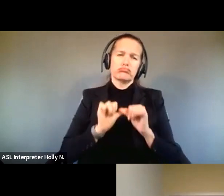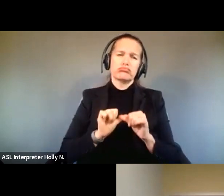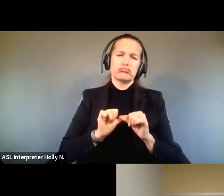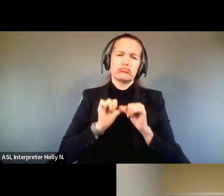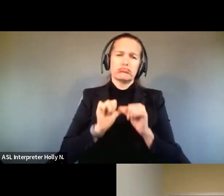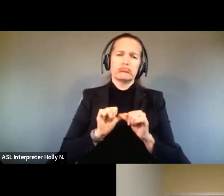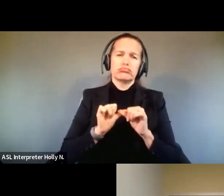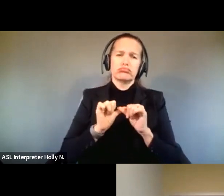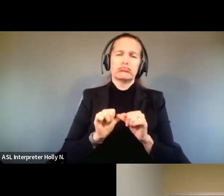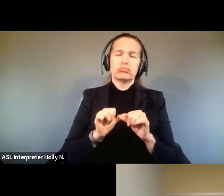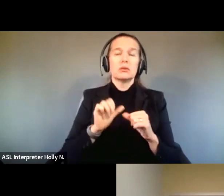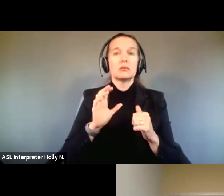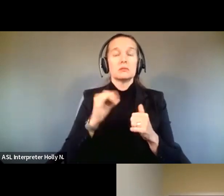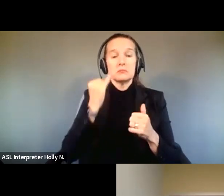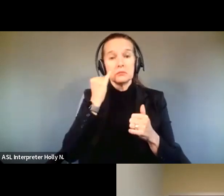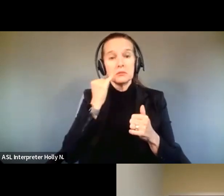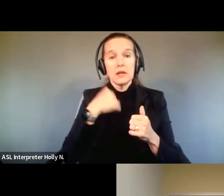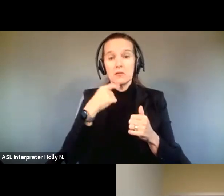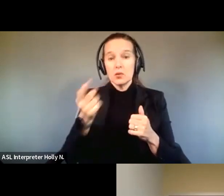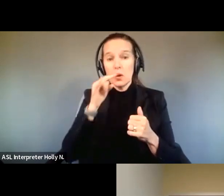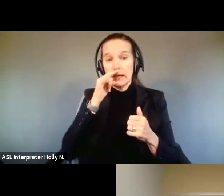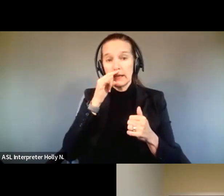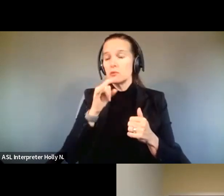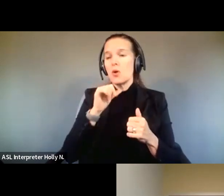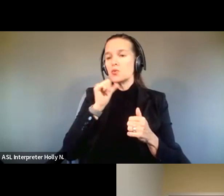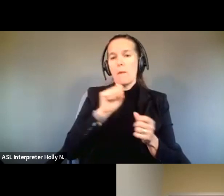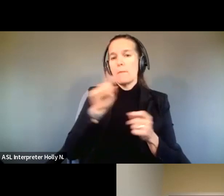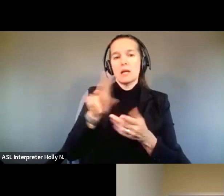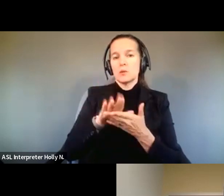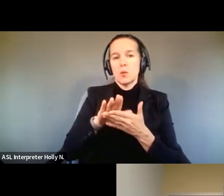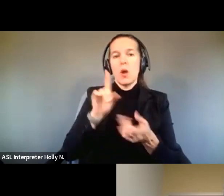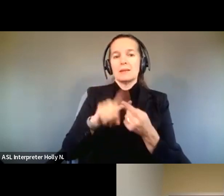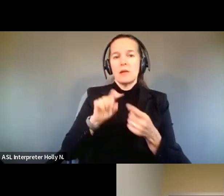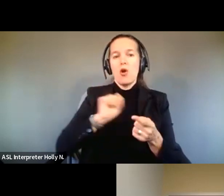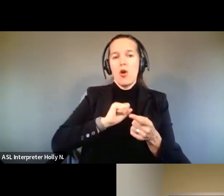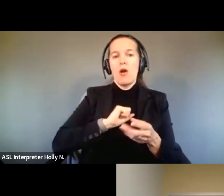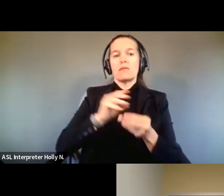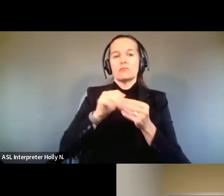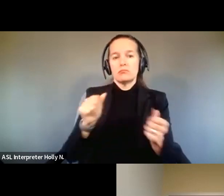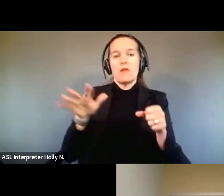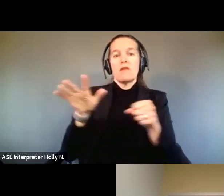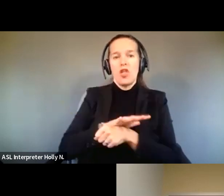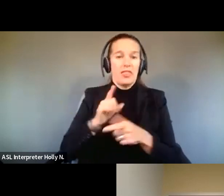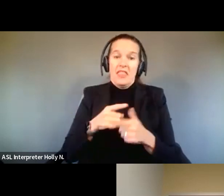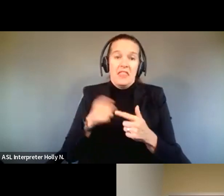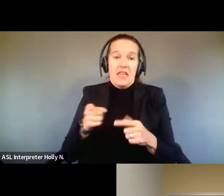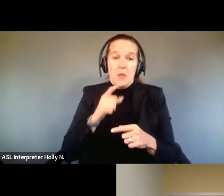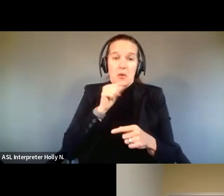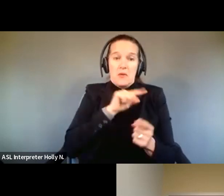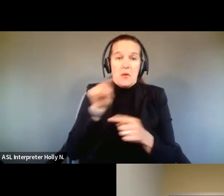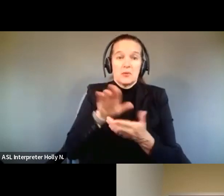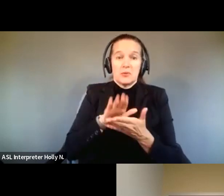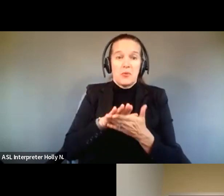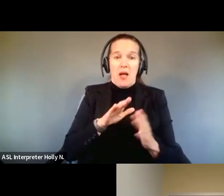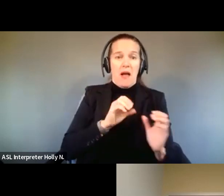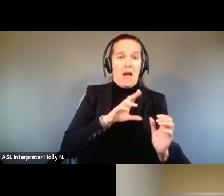And so if we told kids not to go back to school until their cough totally went away, they would never be in school from about October until